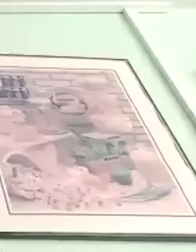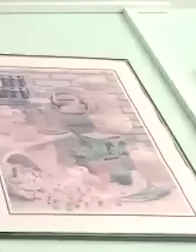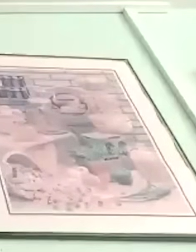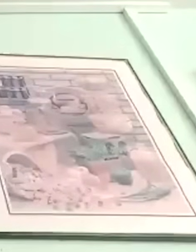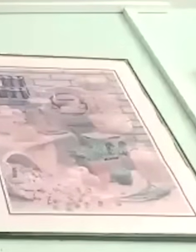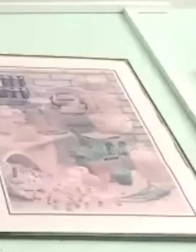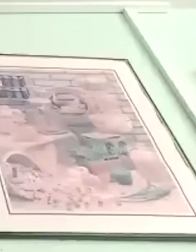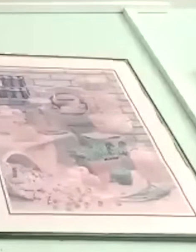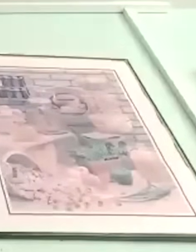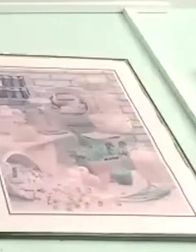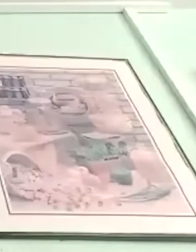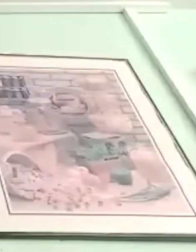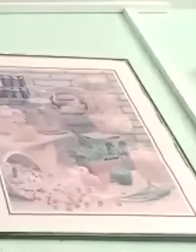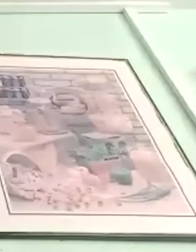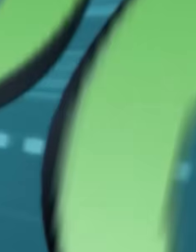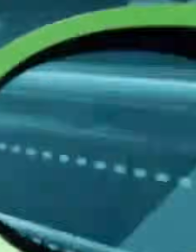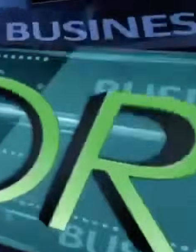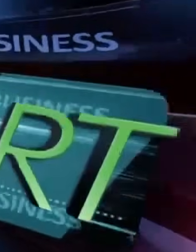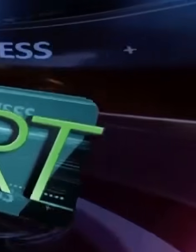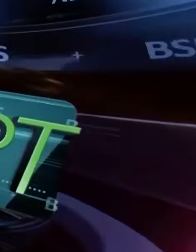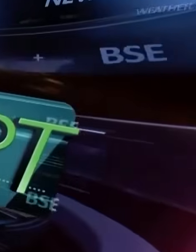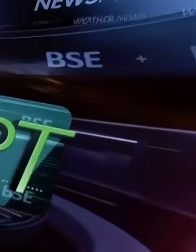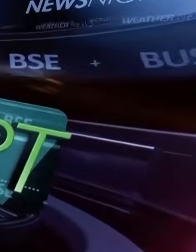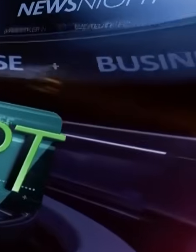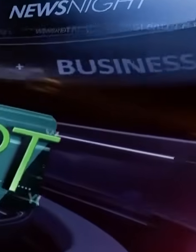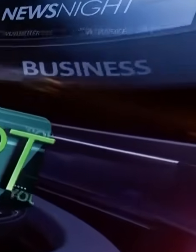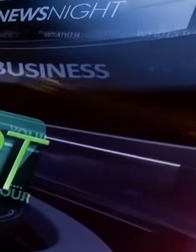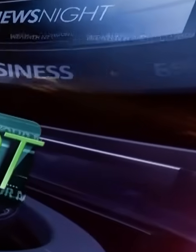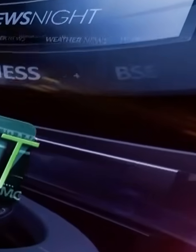and antisocial behavior.